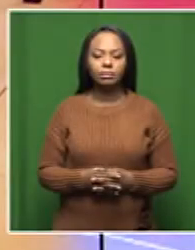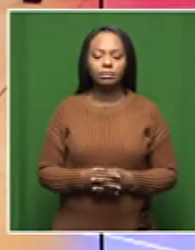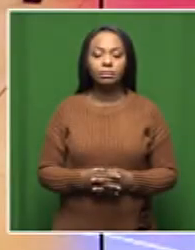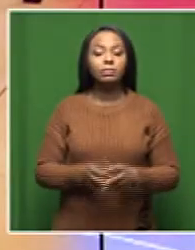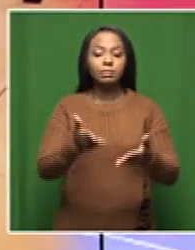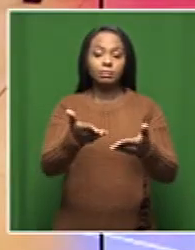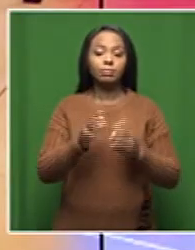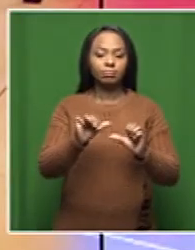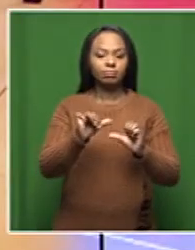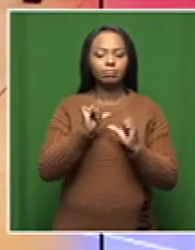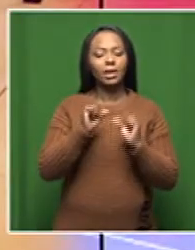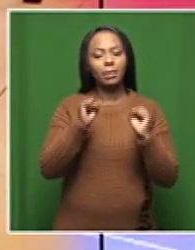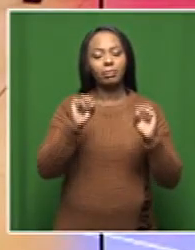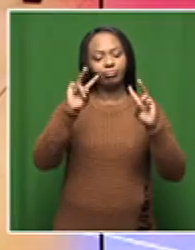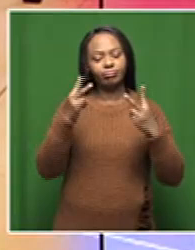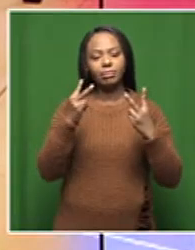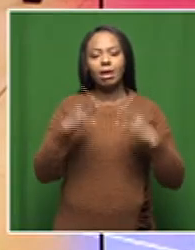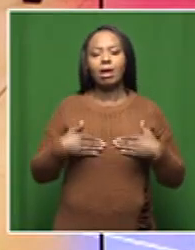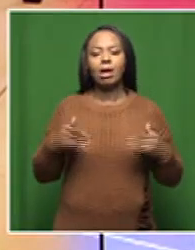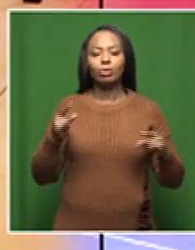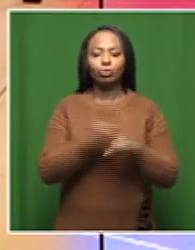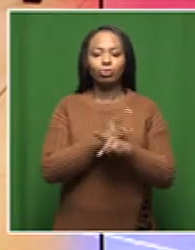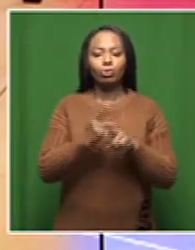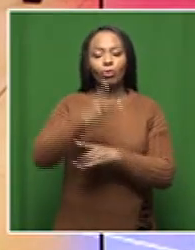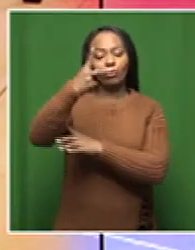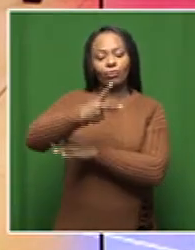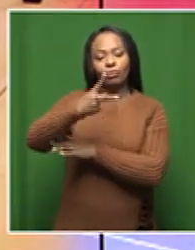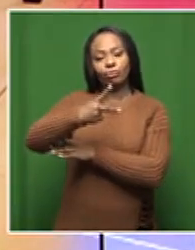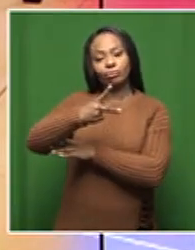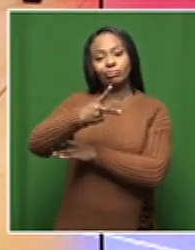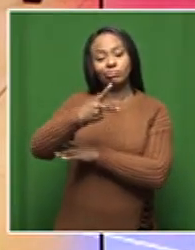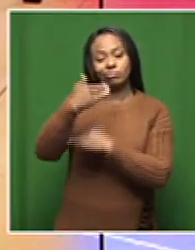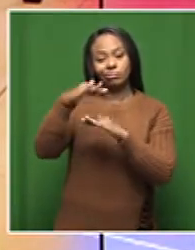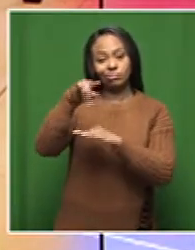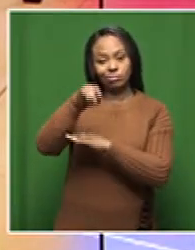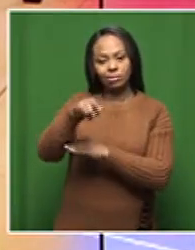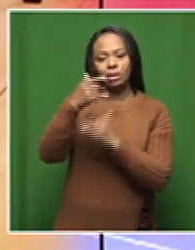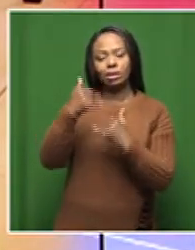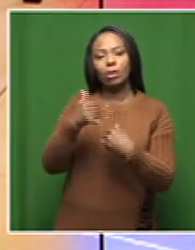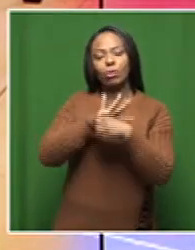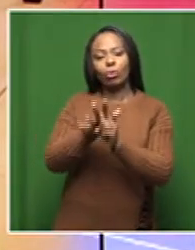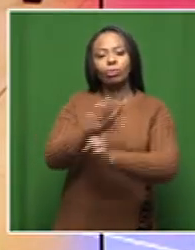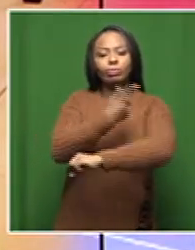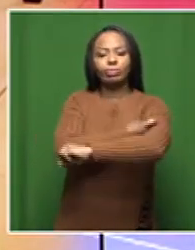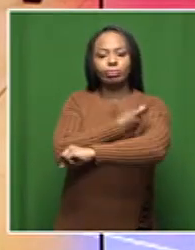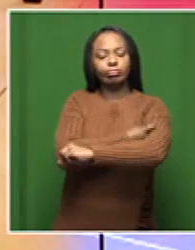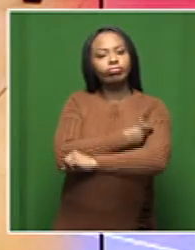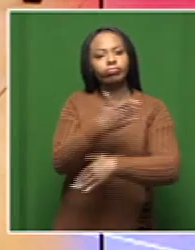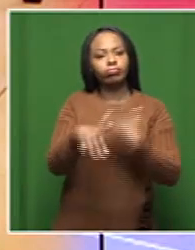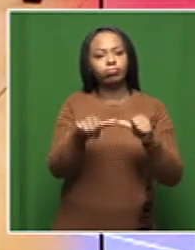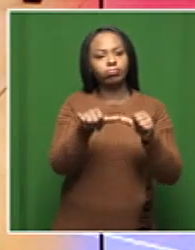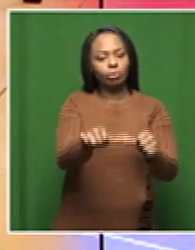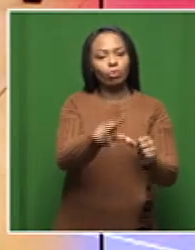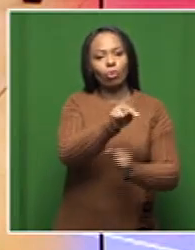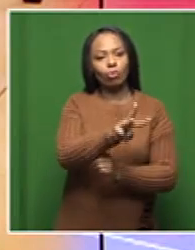Welcome back. You're still watching Health Talk. Now, phase 2 of the COVID-19 vaccine rollout is in full swing now in the